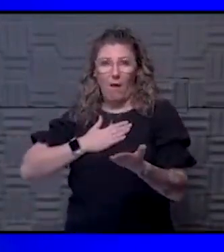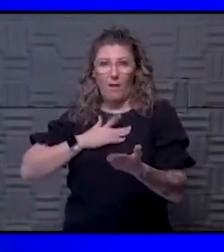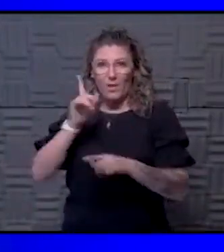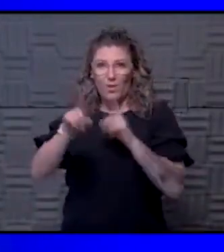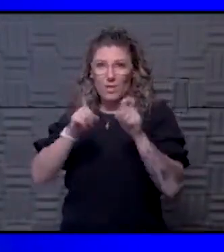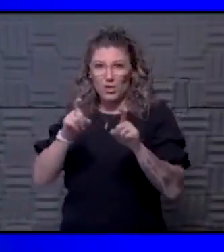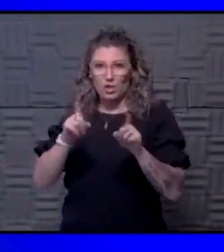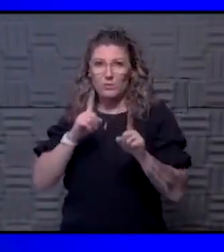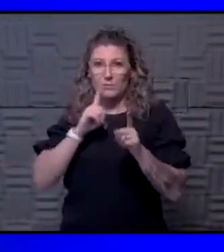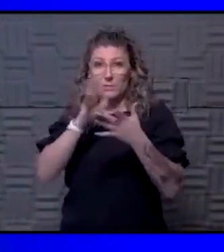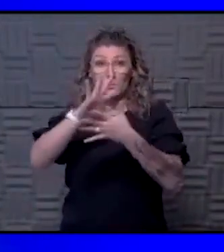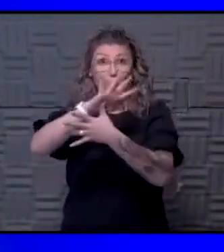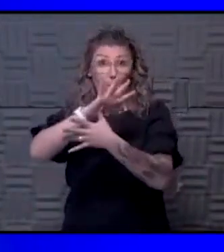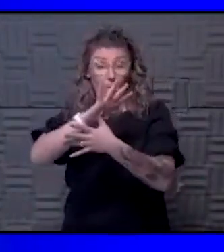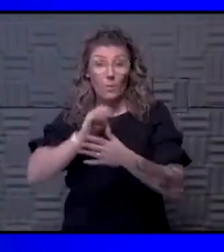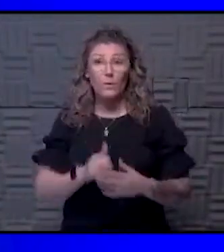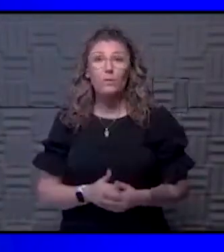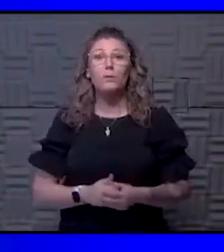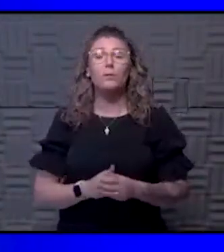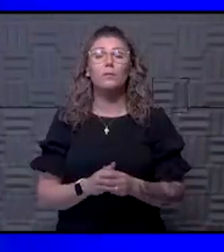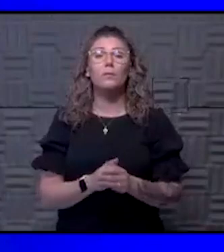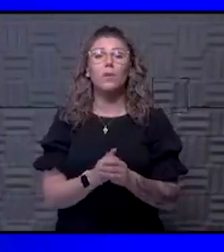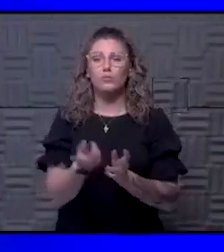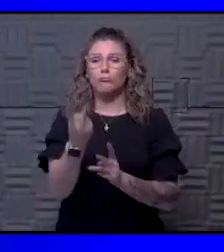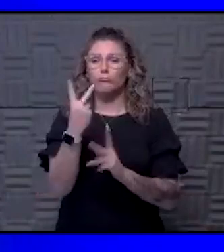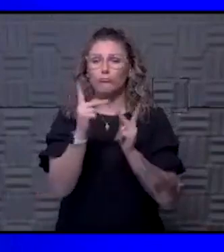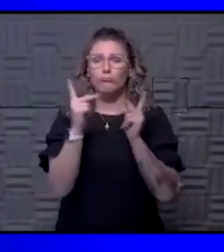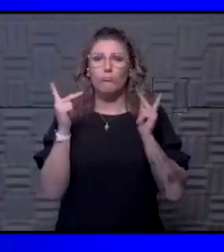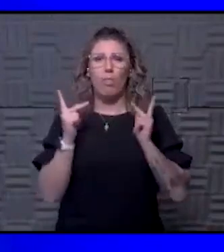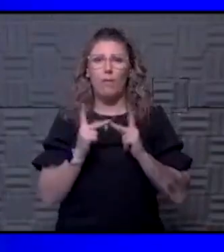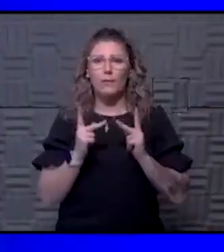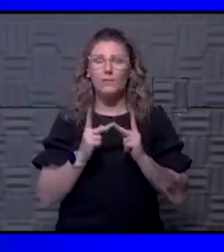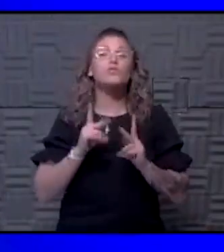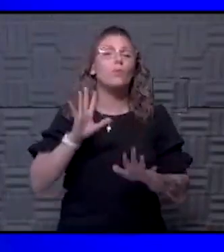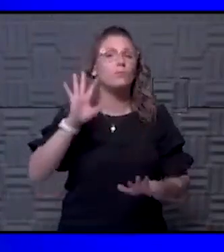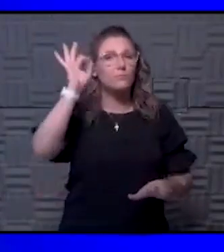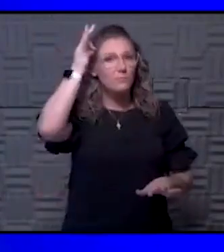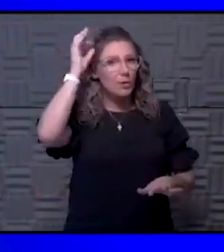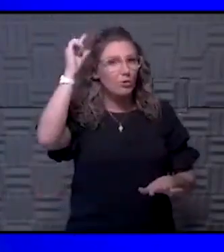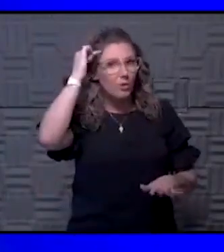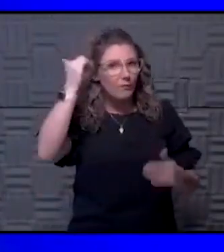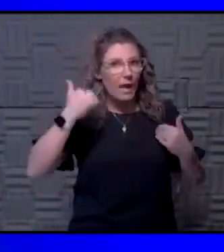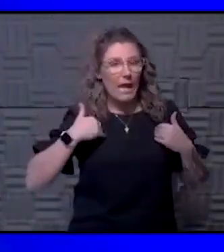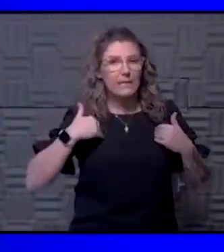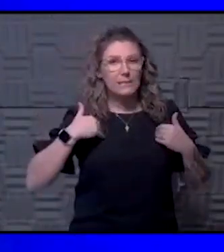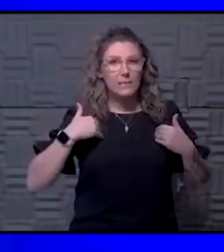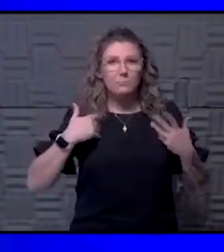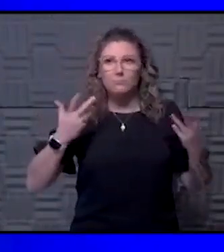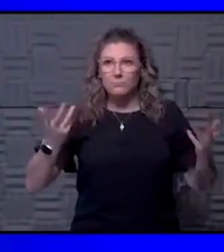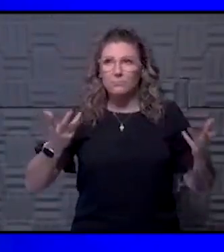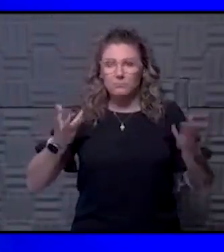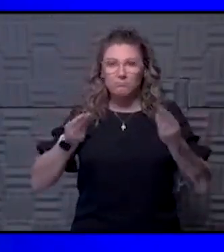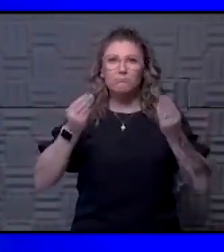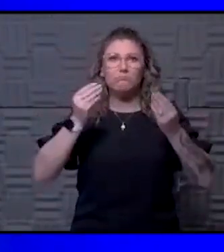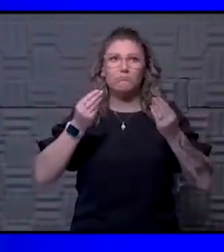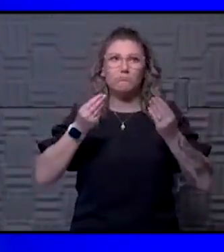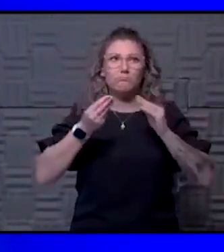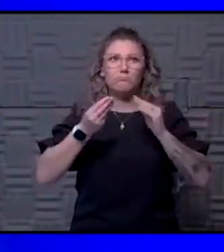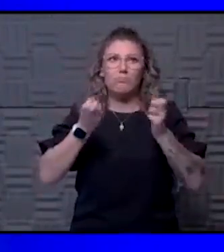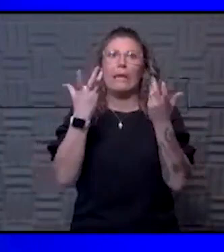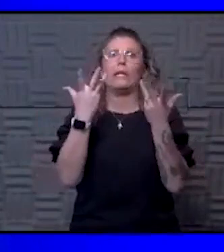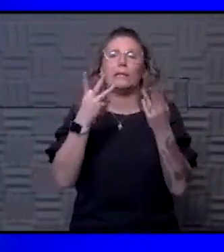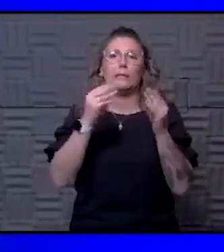priority. There are actually two places. So the federal government has a number of